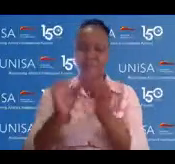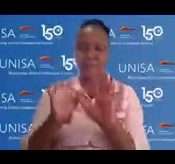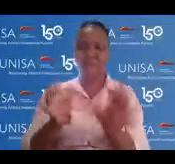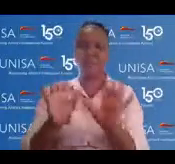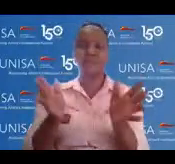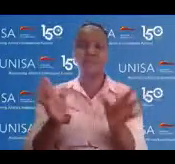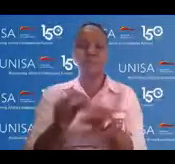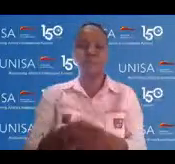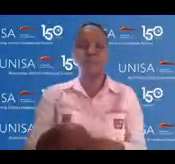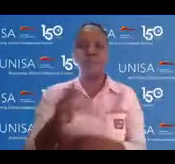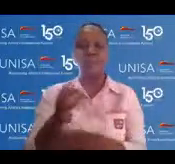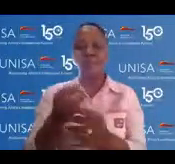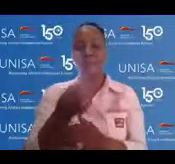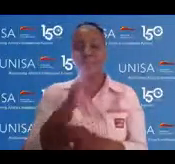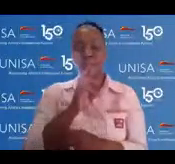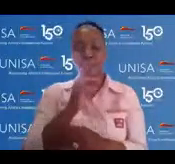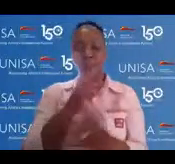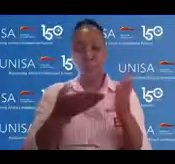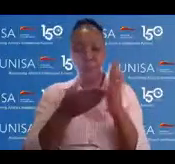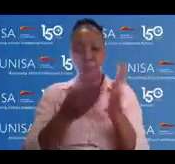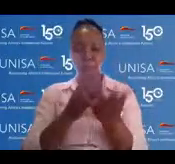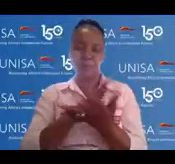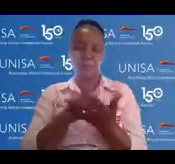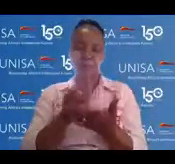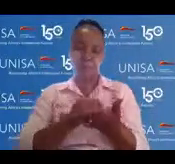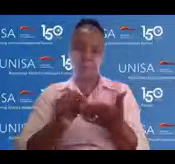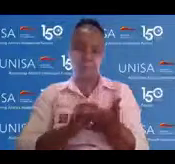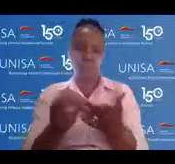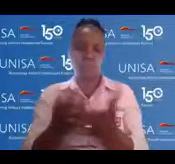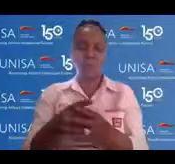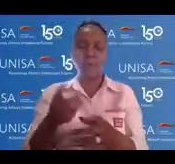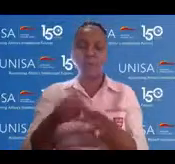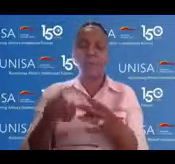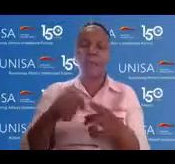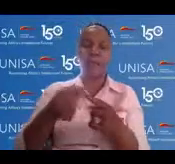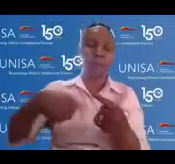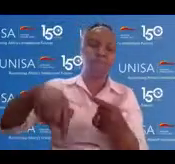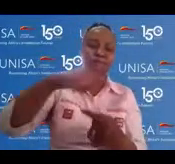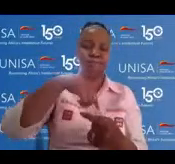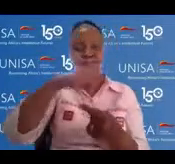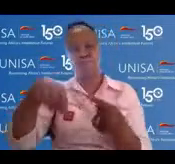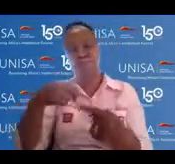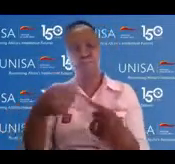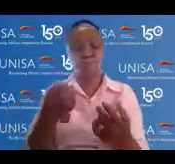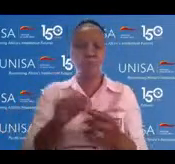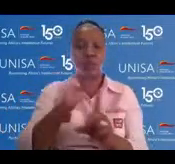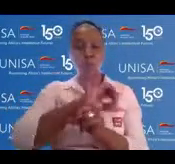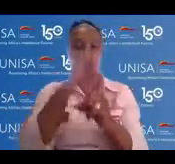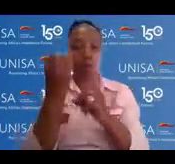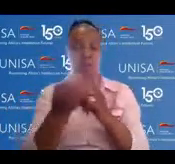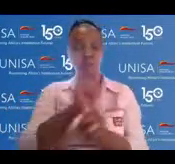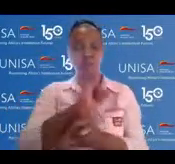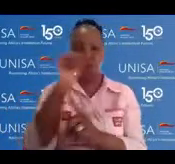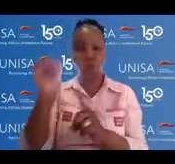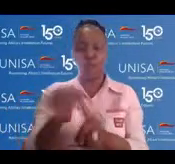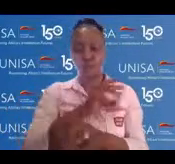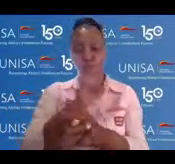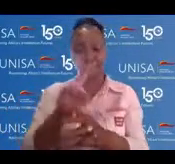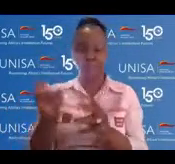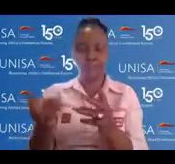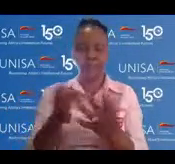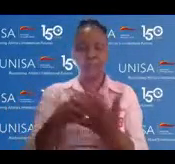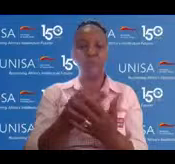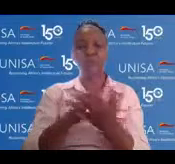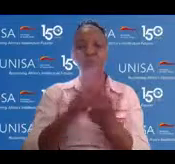some writing. It says play around with the orientation of your browser. So that's something you must go fiddle around with,